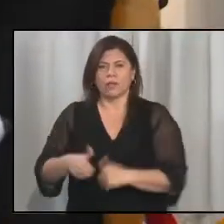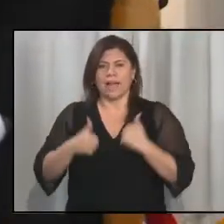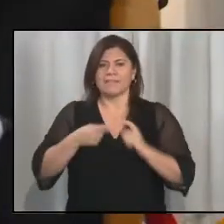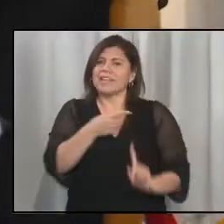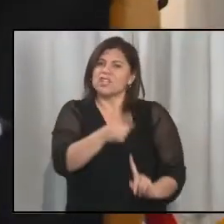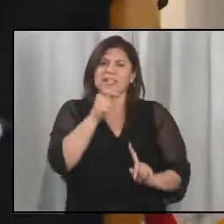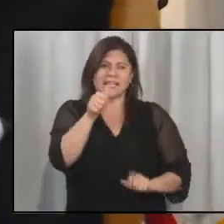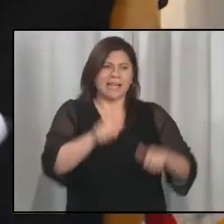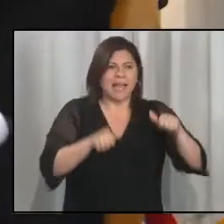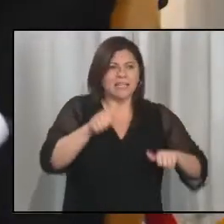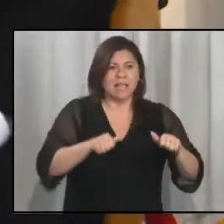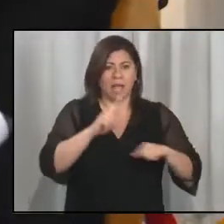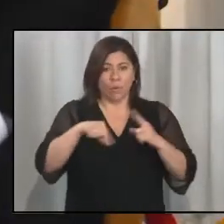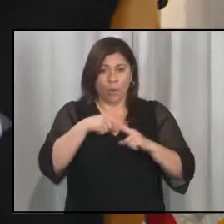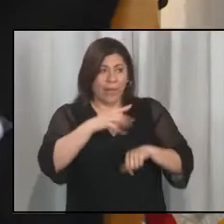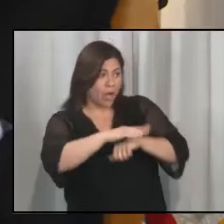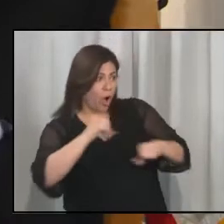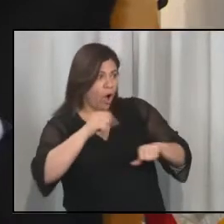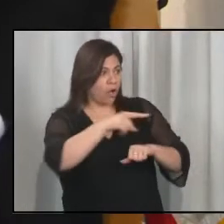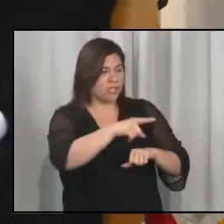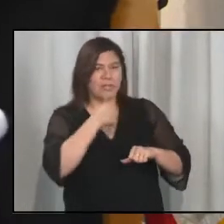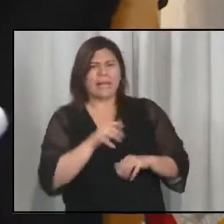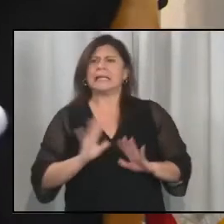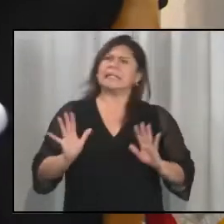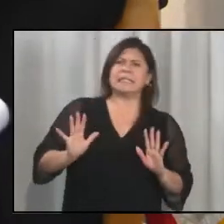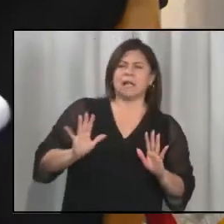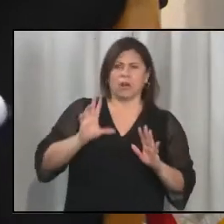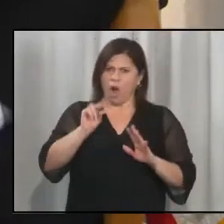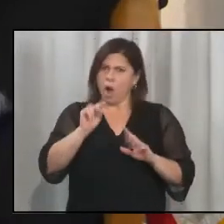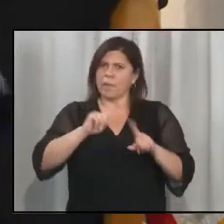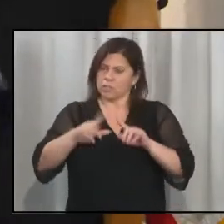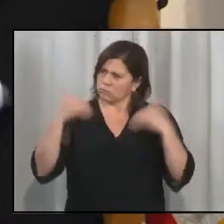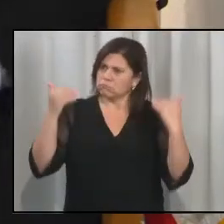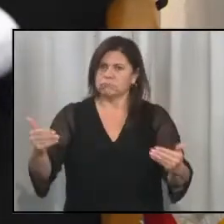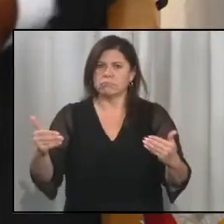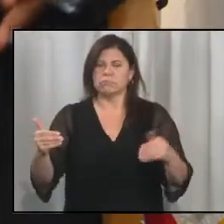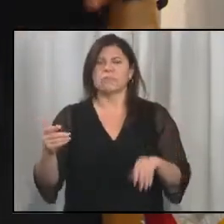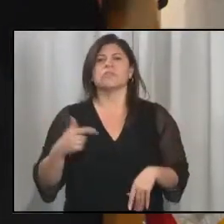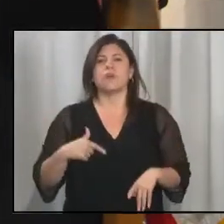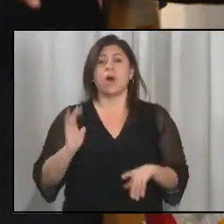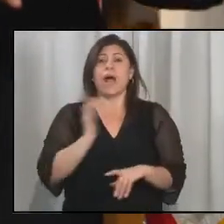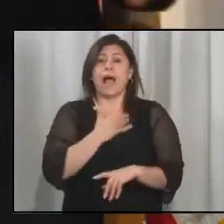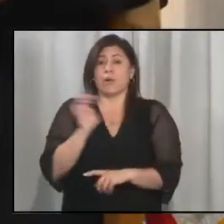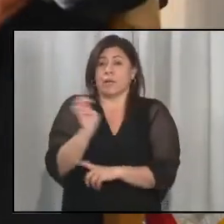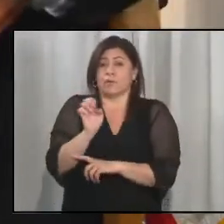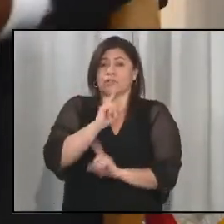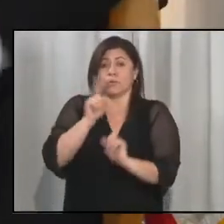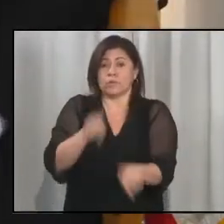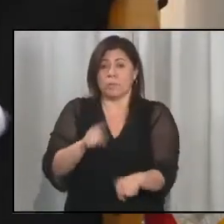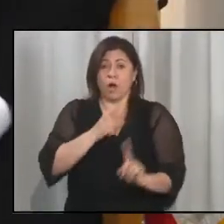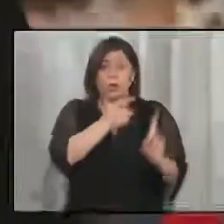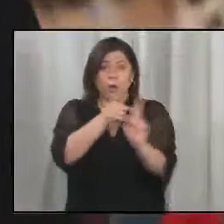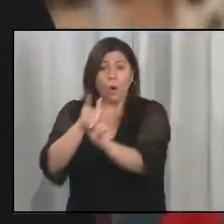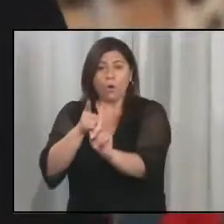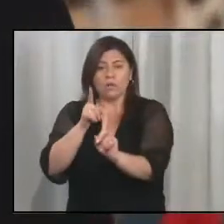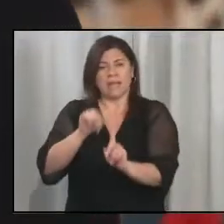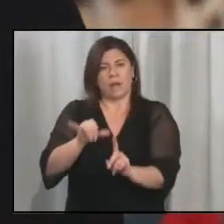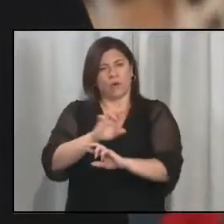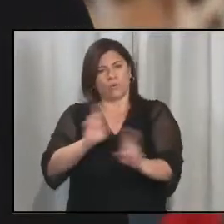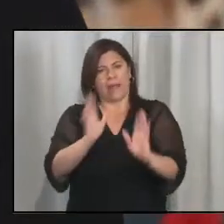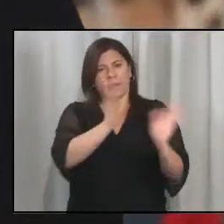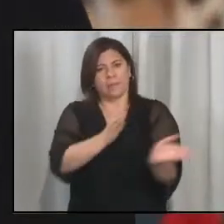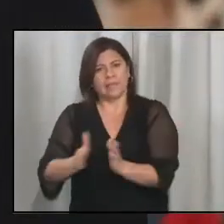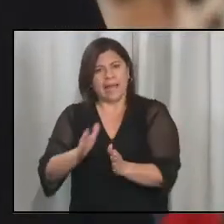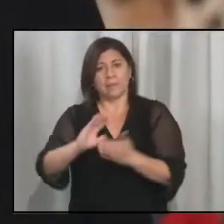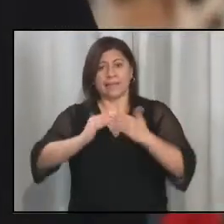City Council declared this emergency. We're continuing to tackle our emergency response goals that were laid out by our city team.